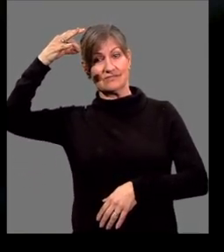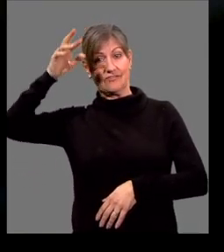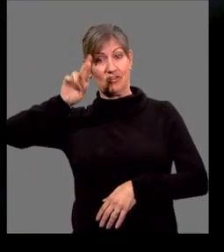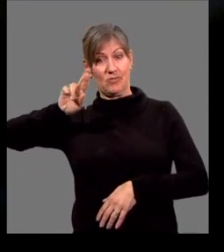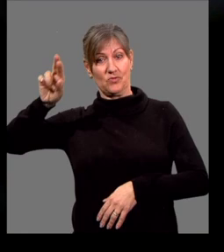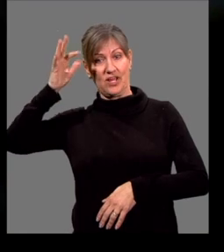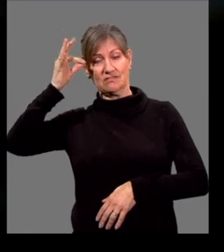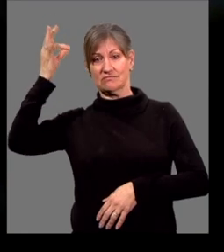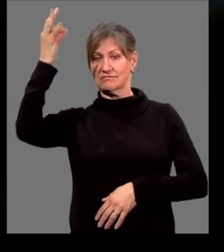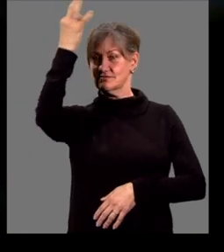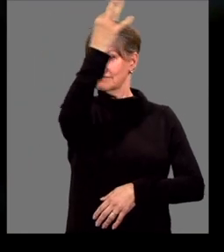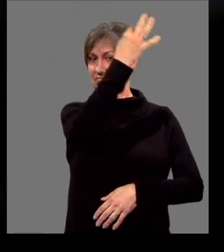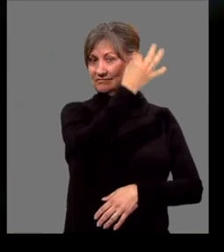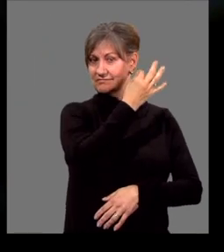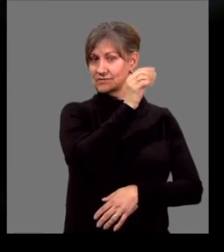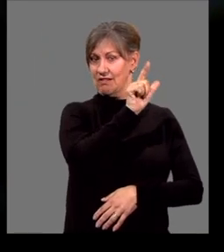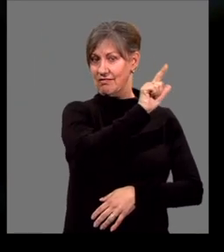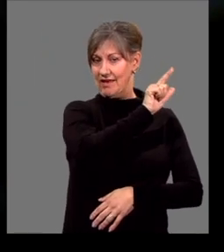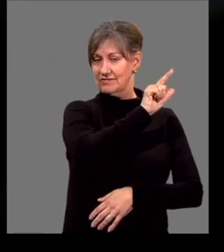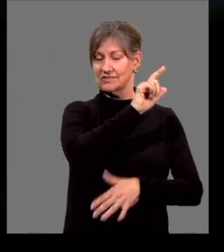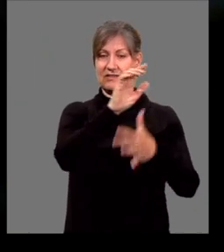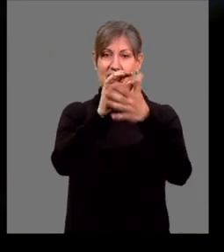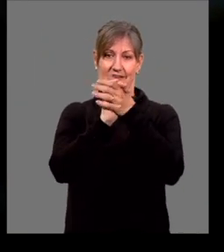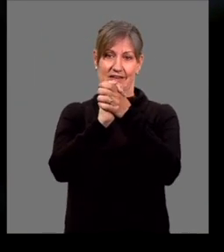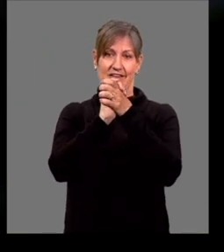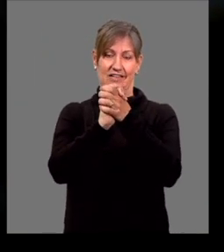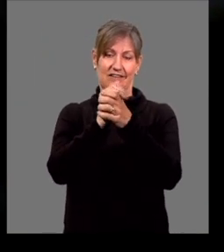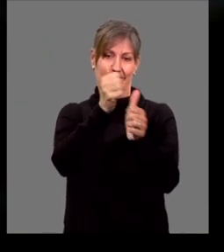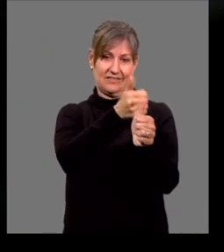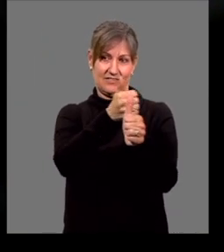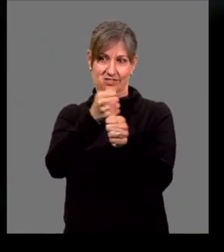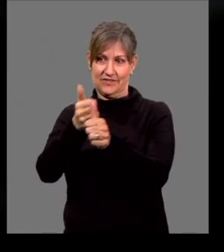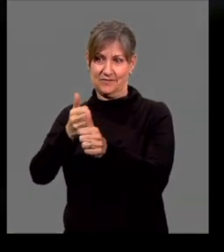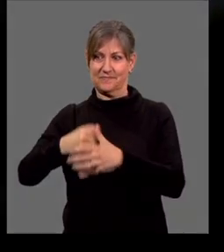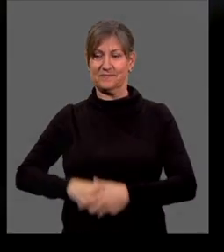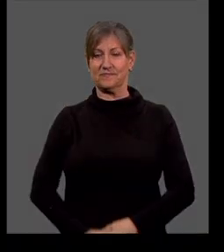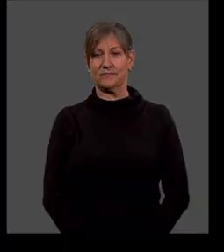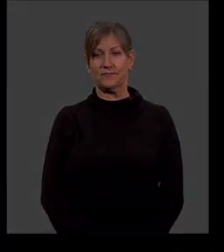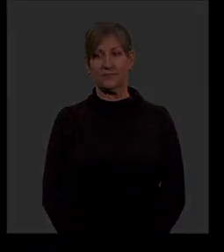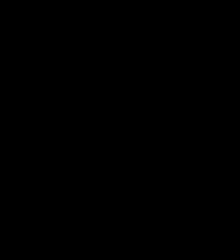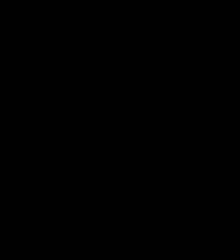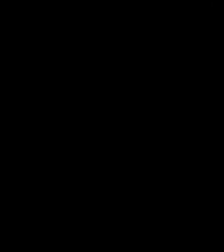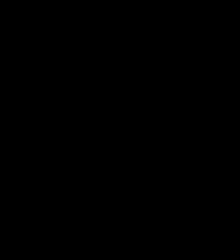right side of your cap to the left. I congratulate each of you.